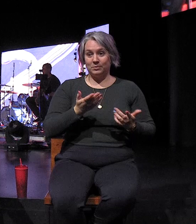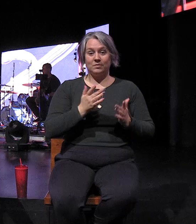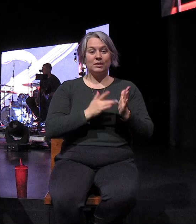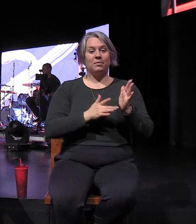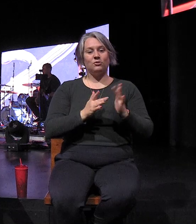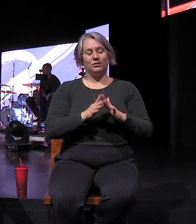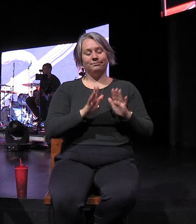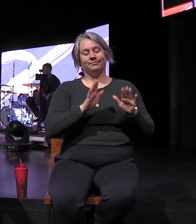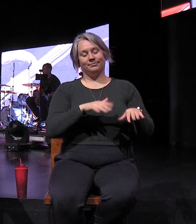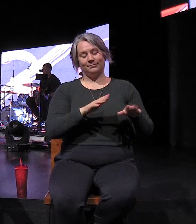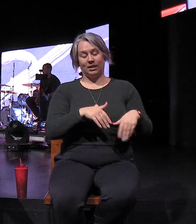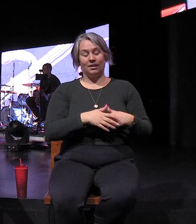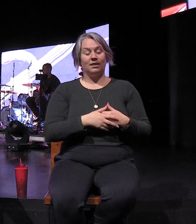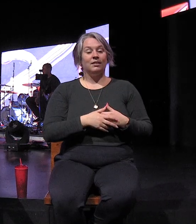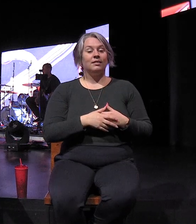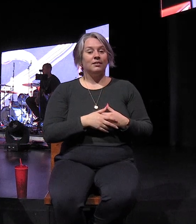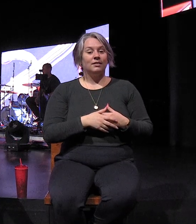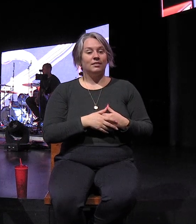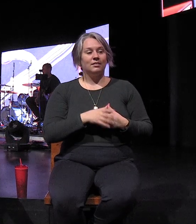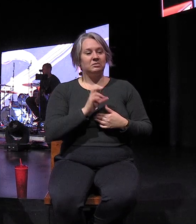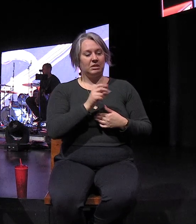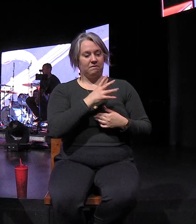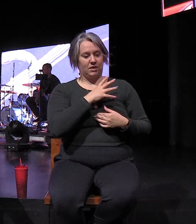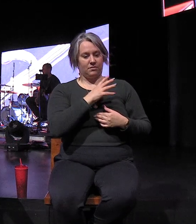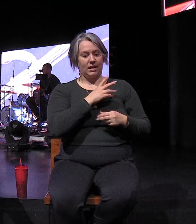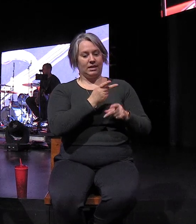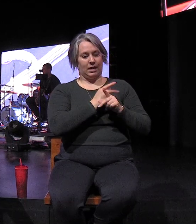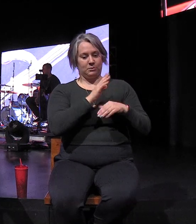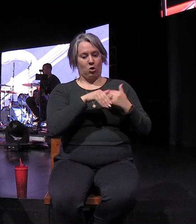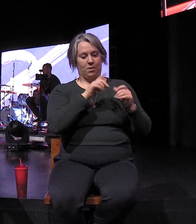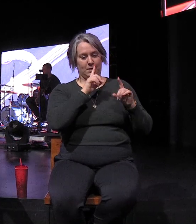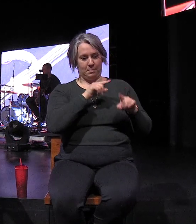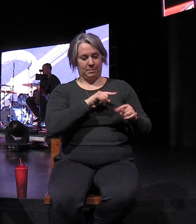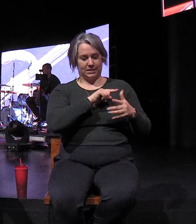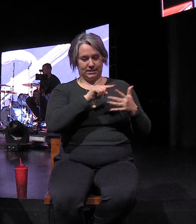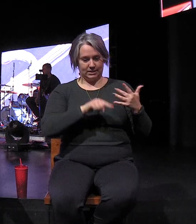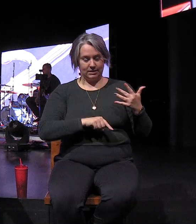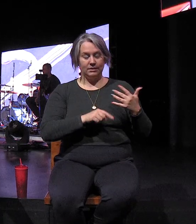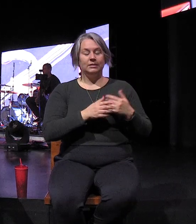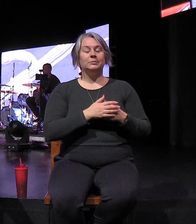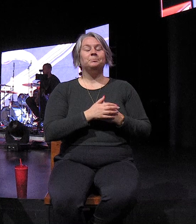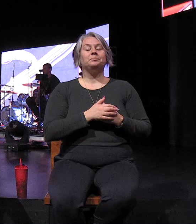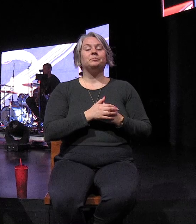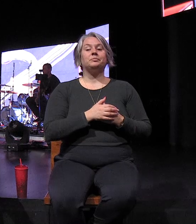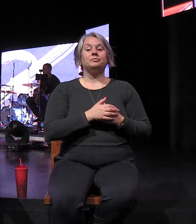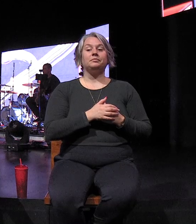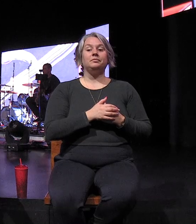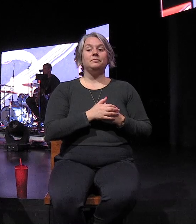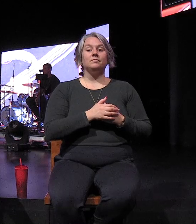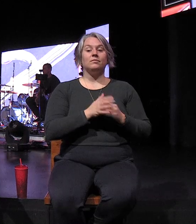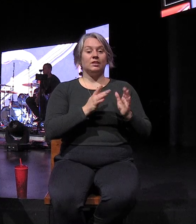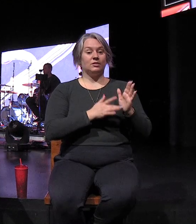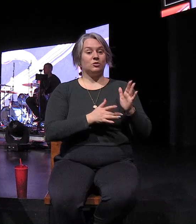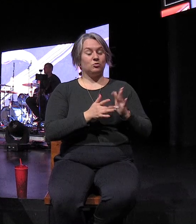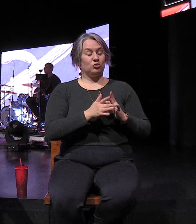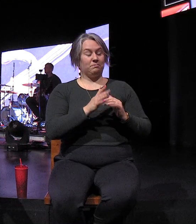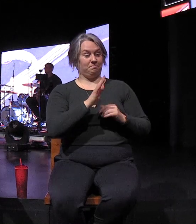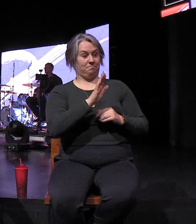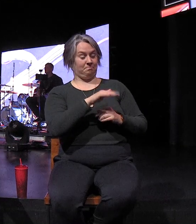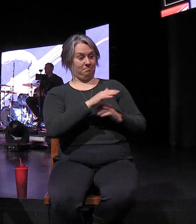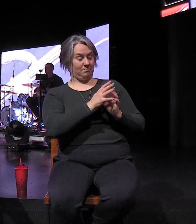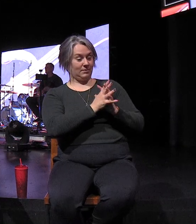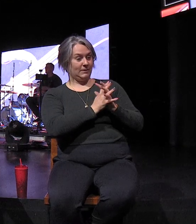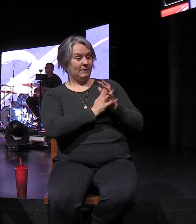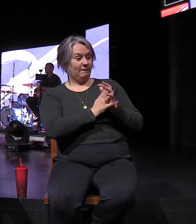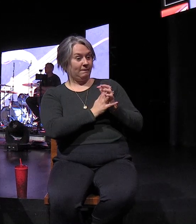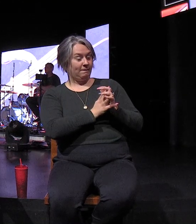on that. He went right to what the real issue was. We pick that up in verse 22. When Jesus heard these things, he said to him,